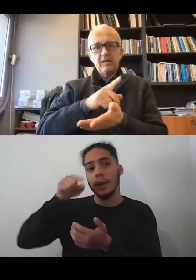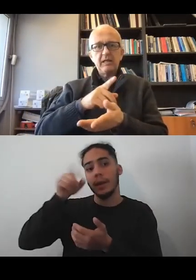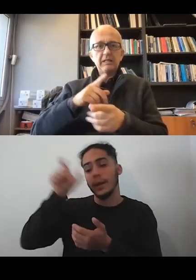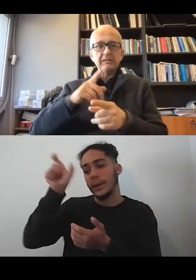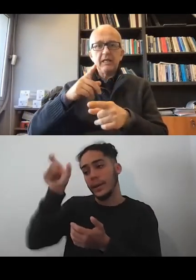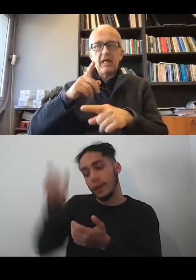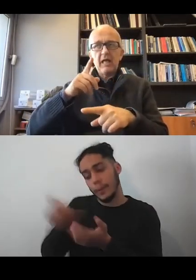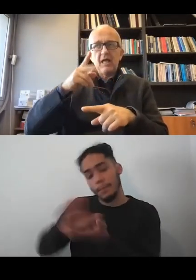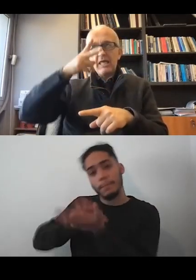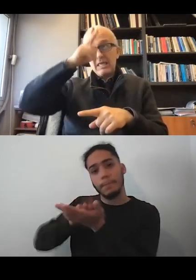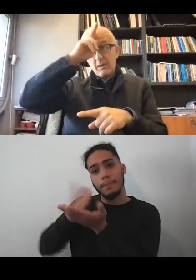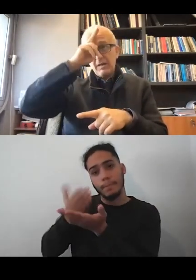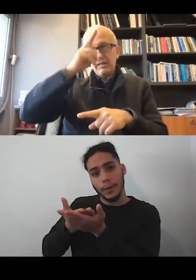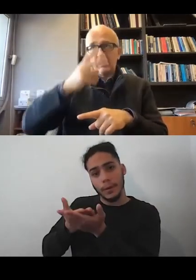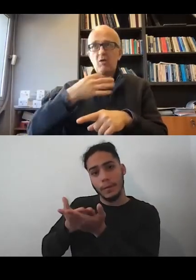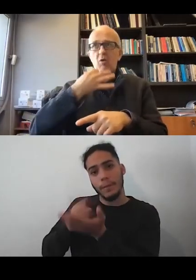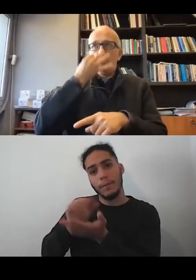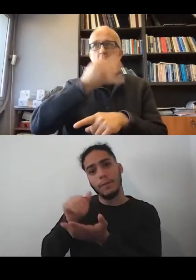spoken language.